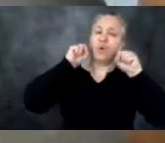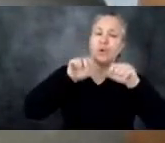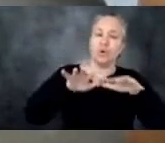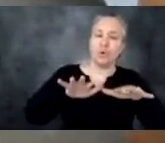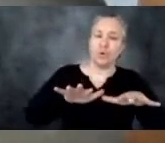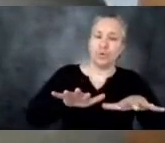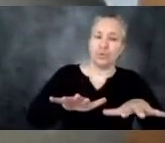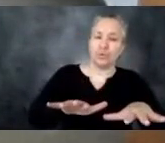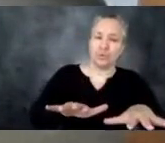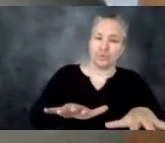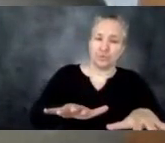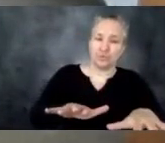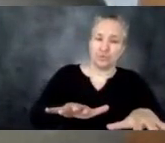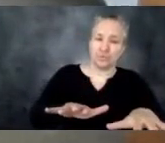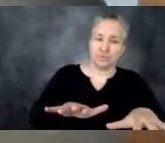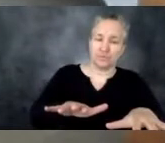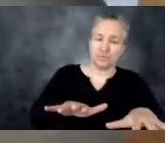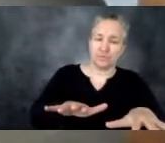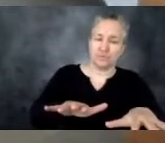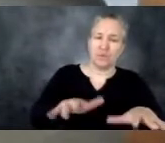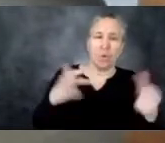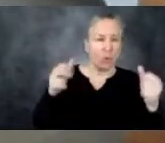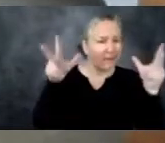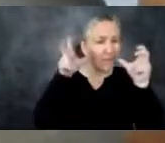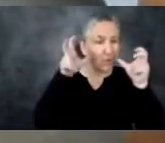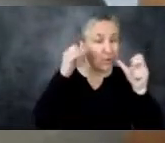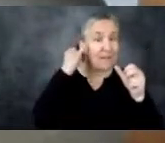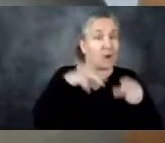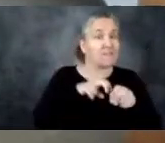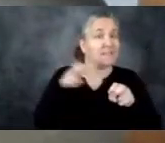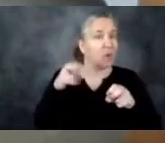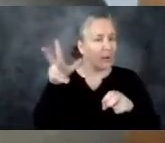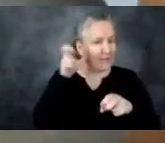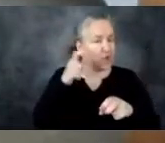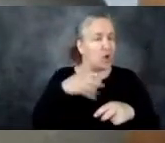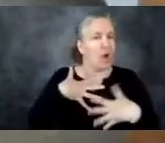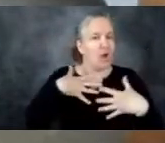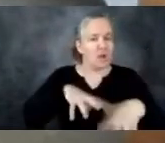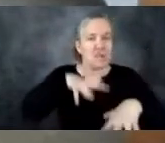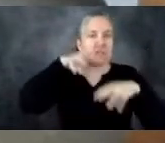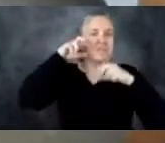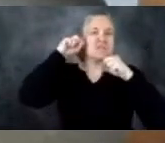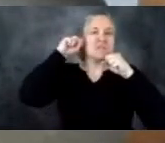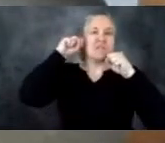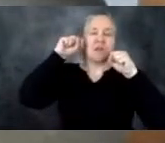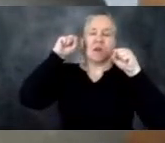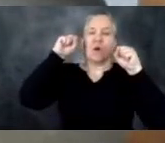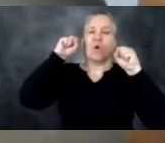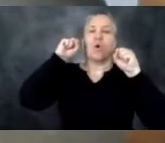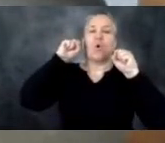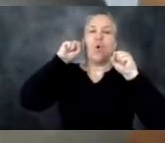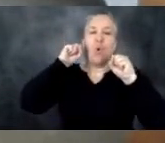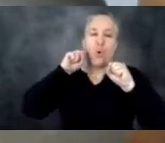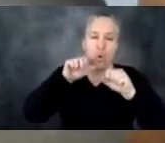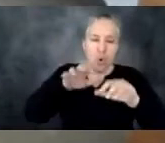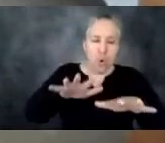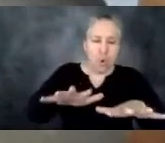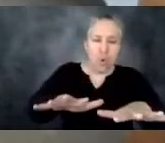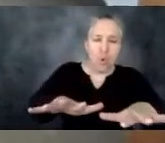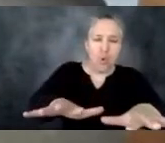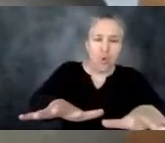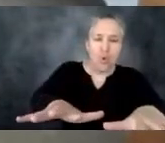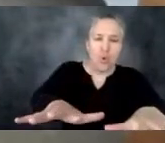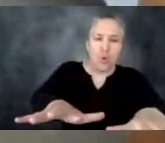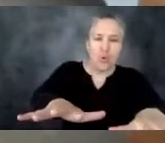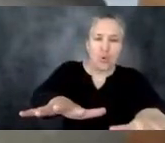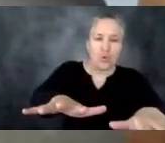exhale. And I want to hear you if I was sitting next to you, blow that breath out. So big breath, inhale. And as you exhale